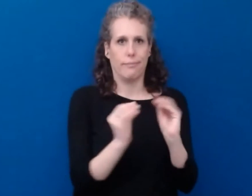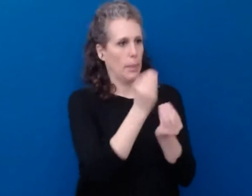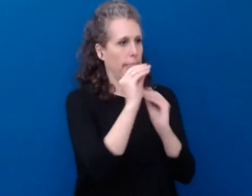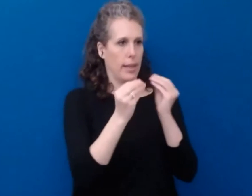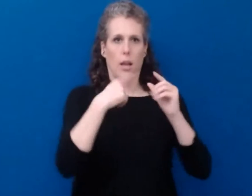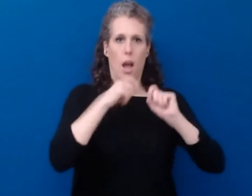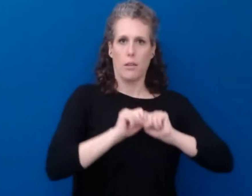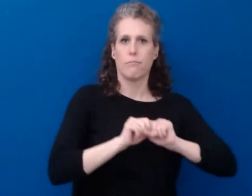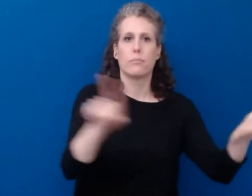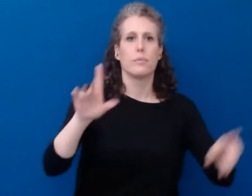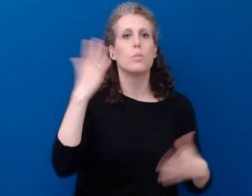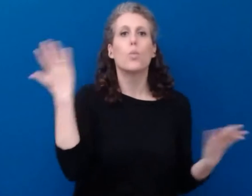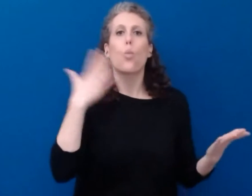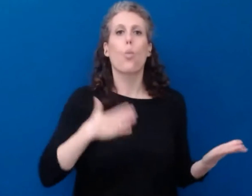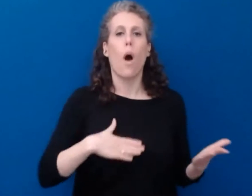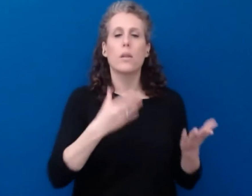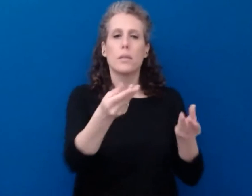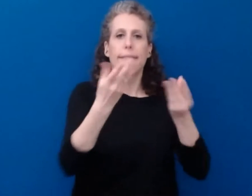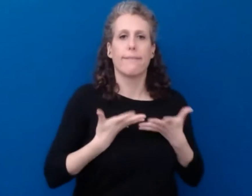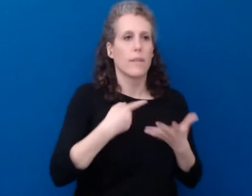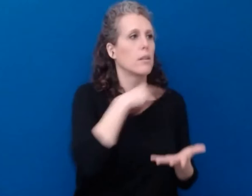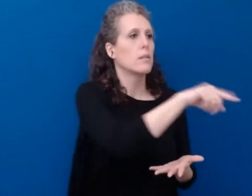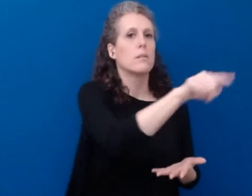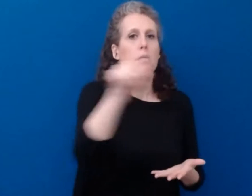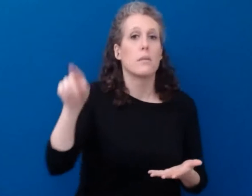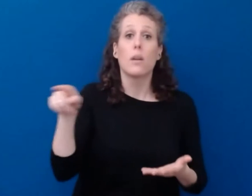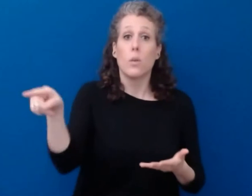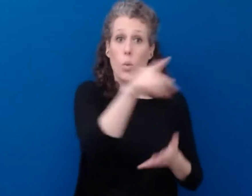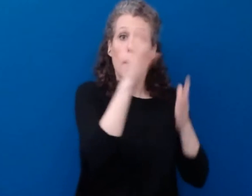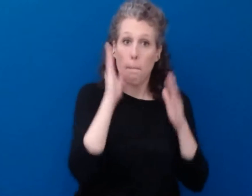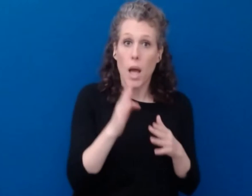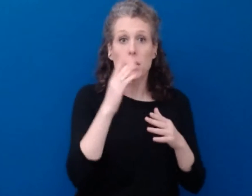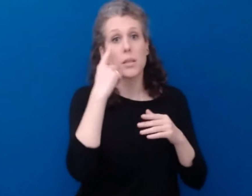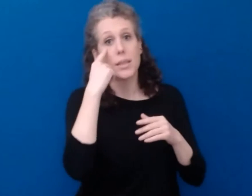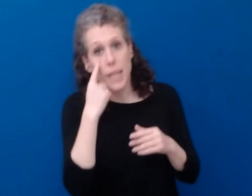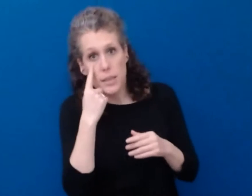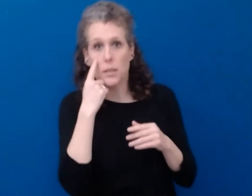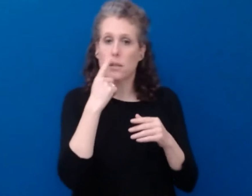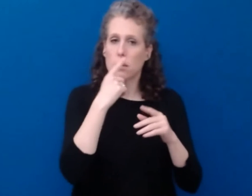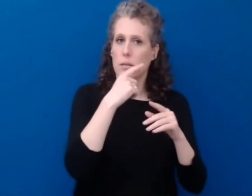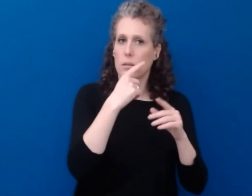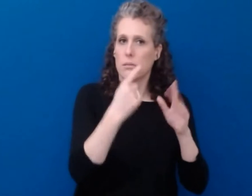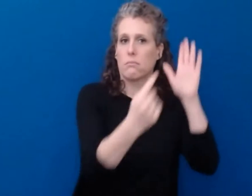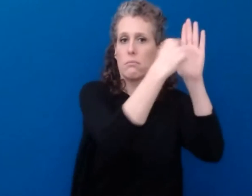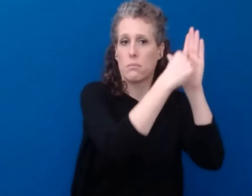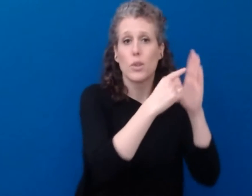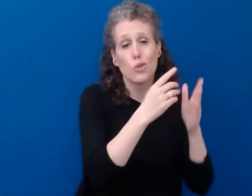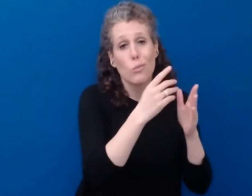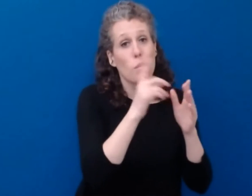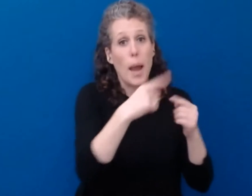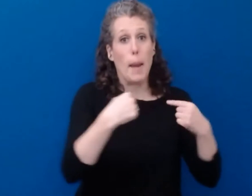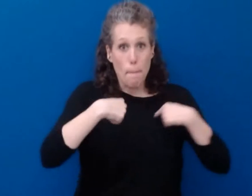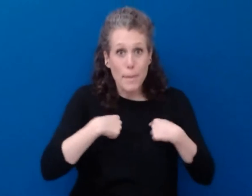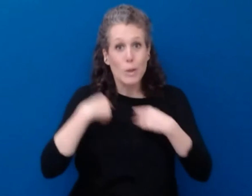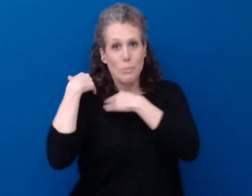should require the product or service to be user tested in a good way. So it still falls back on me as the project owner, even if I